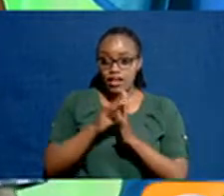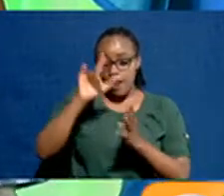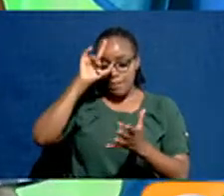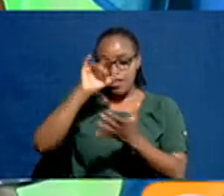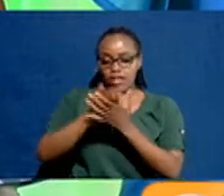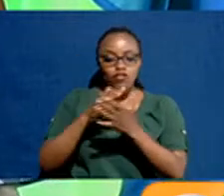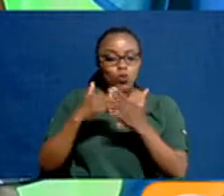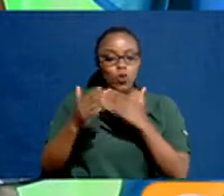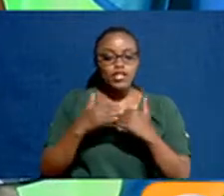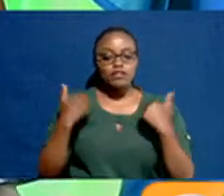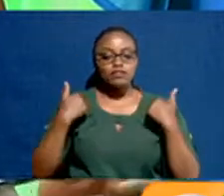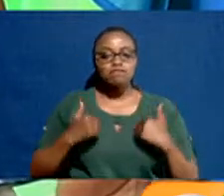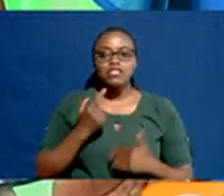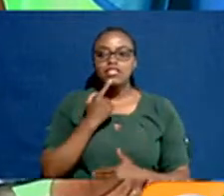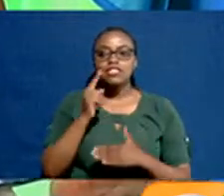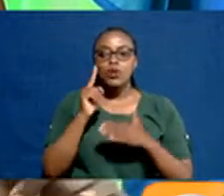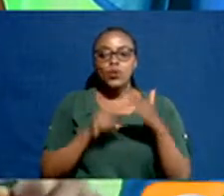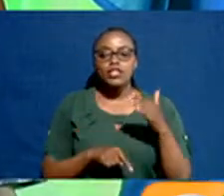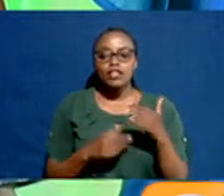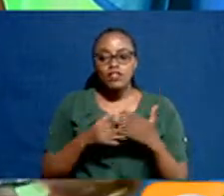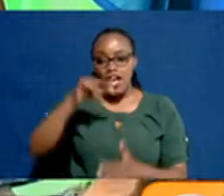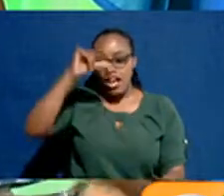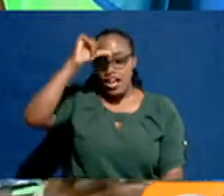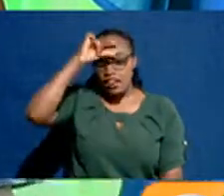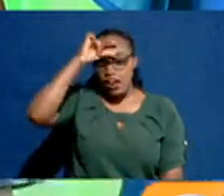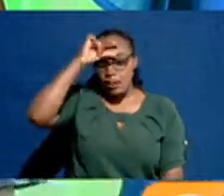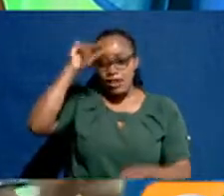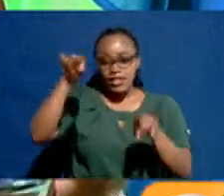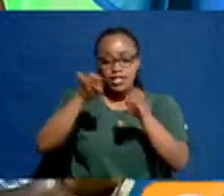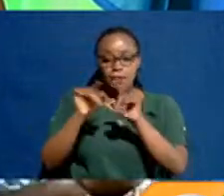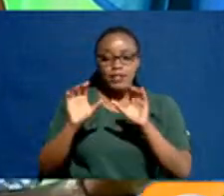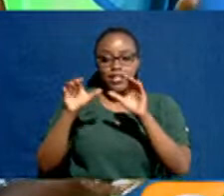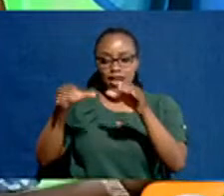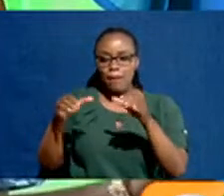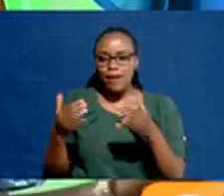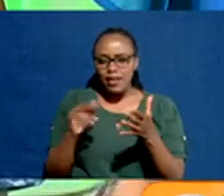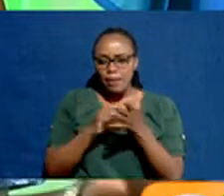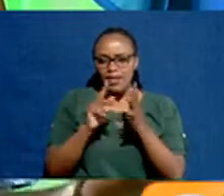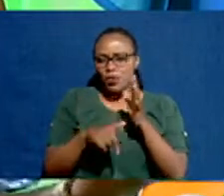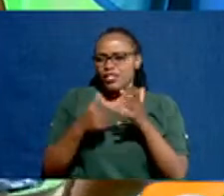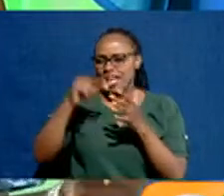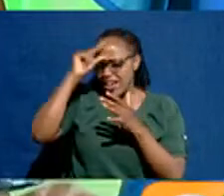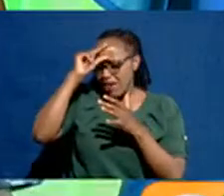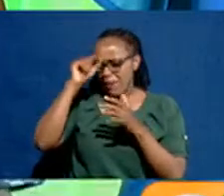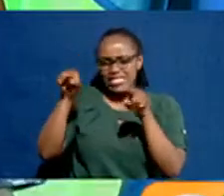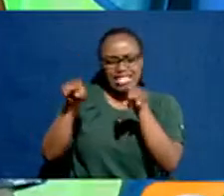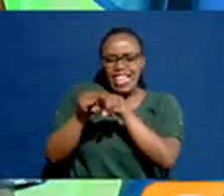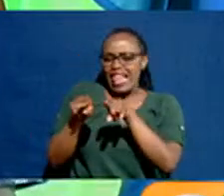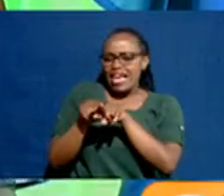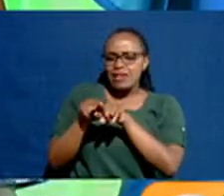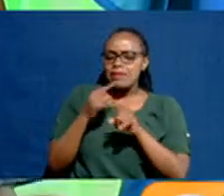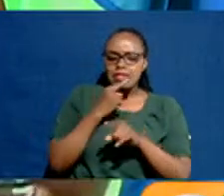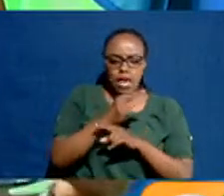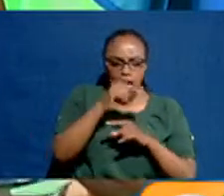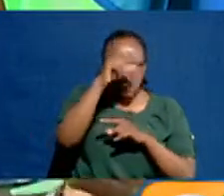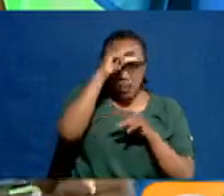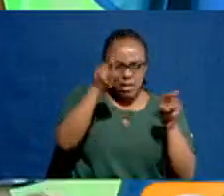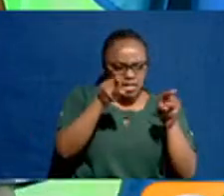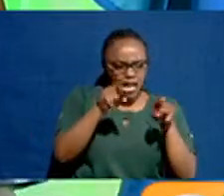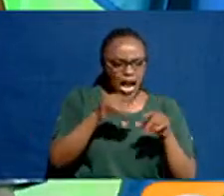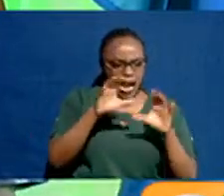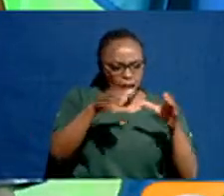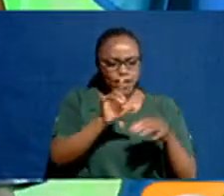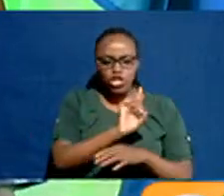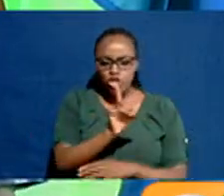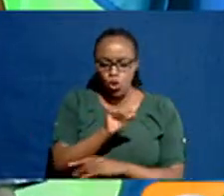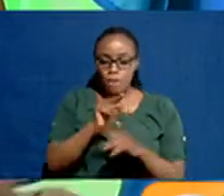in it, is that a government is like a company. I didn't say a government is a company. I said it's like a company. In every company, there